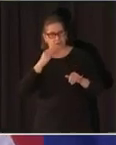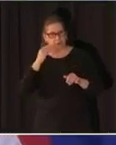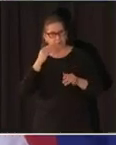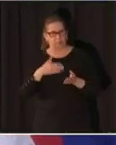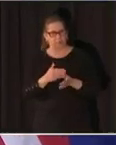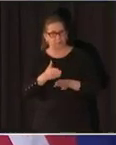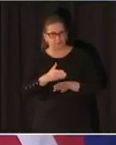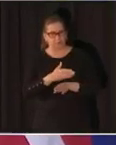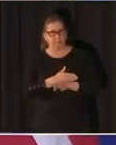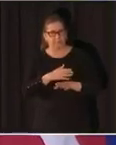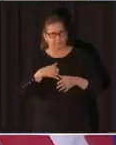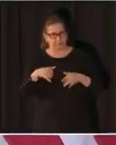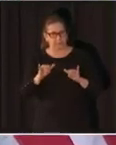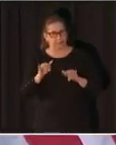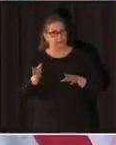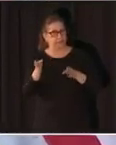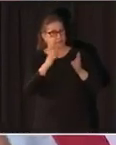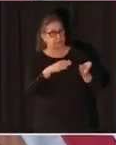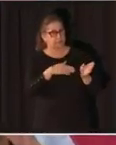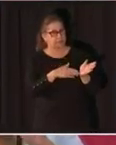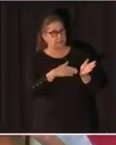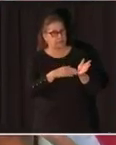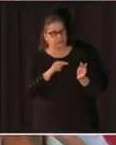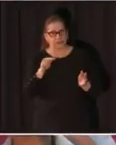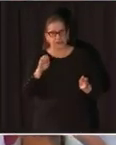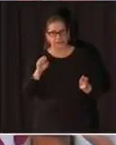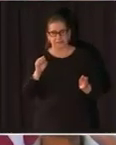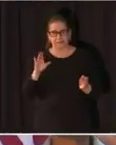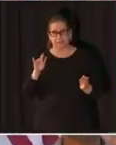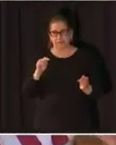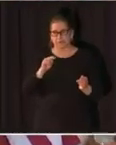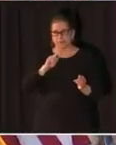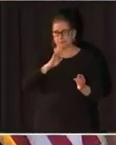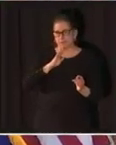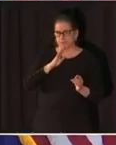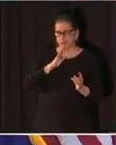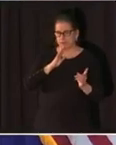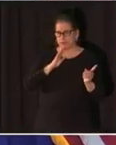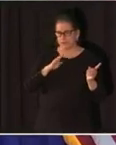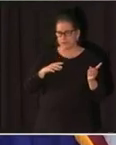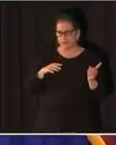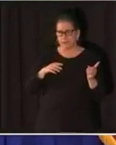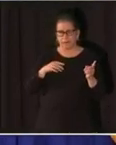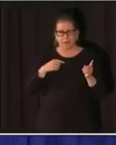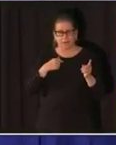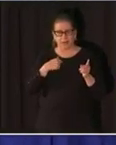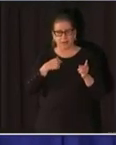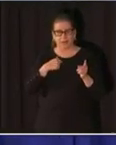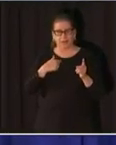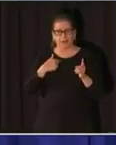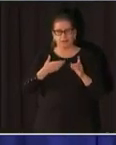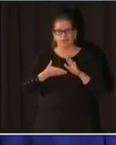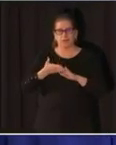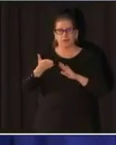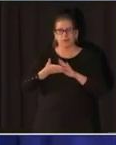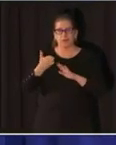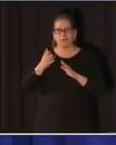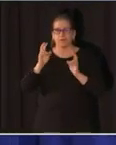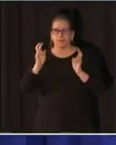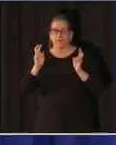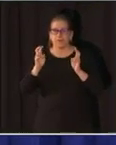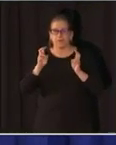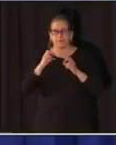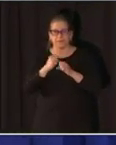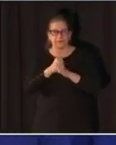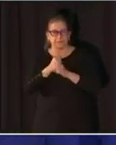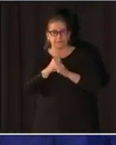mayor's earlier response, as she mentioned, we do projections in terms of what we expect to see in terms